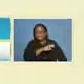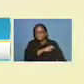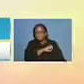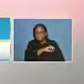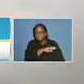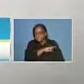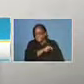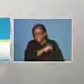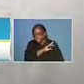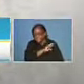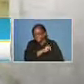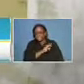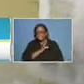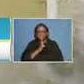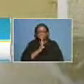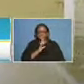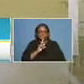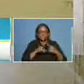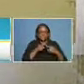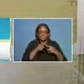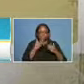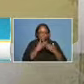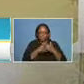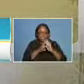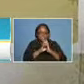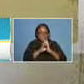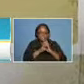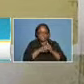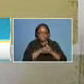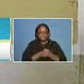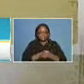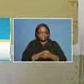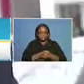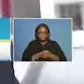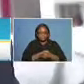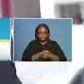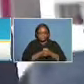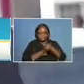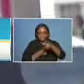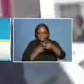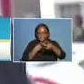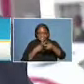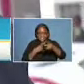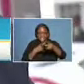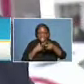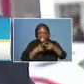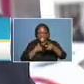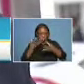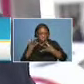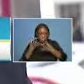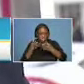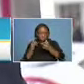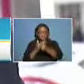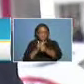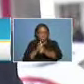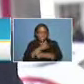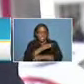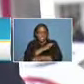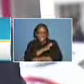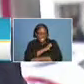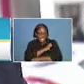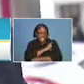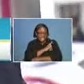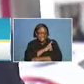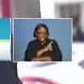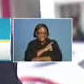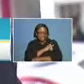added that Bethel was a pioneer. Ed Bethel was the man I wanted to be like. When I was a young man,